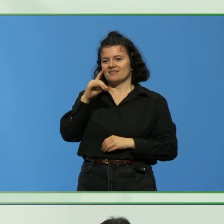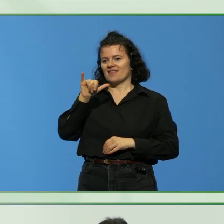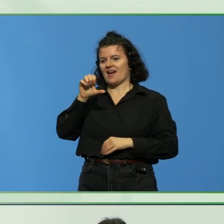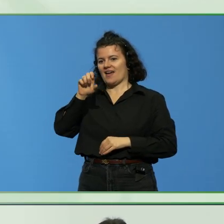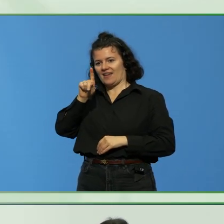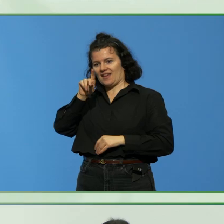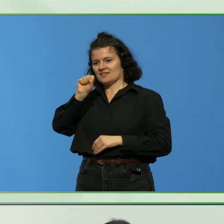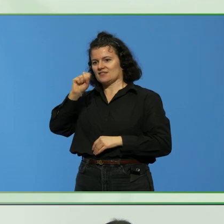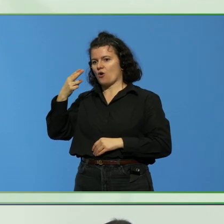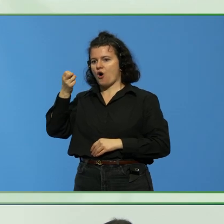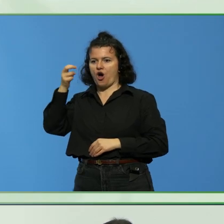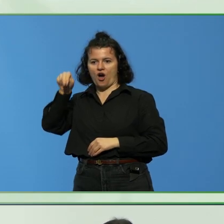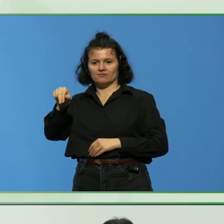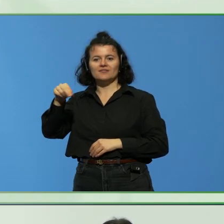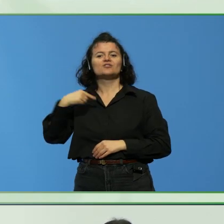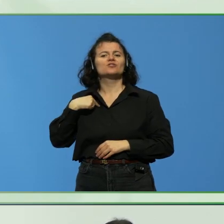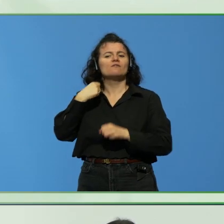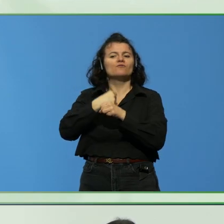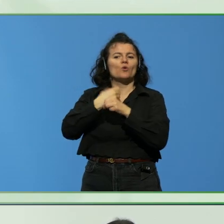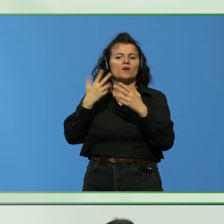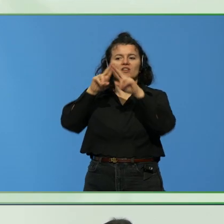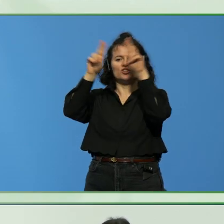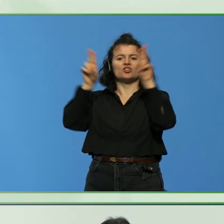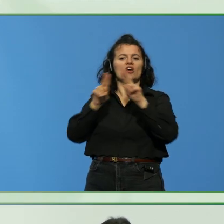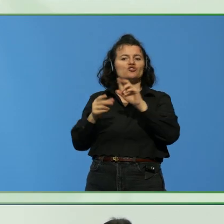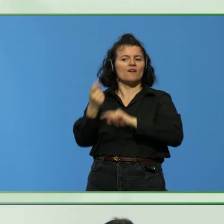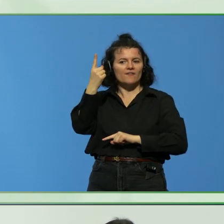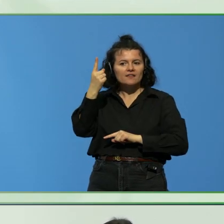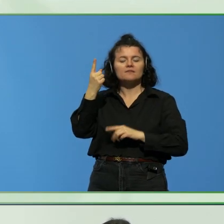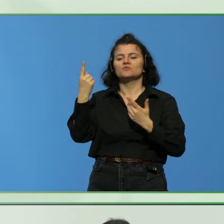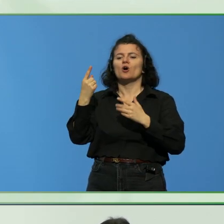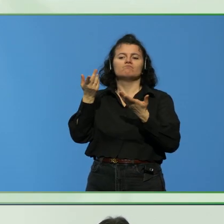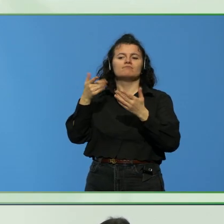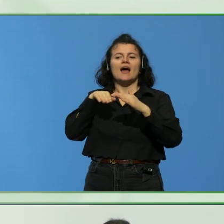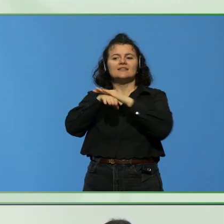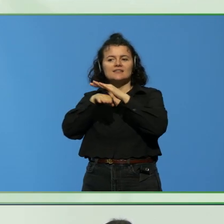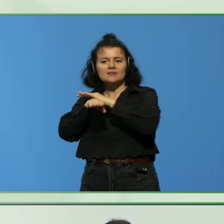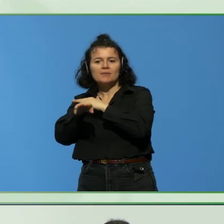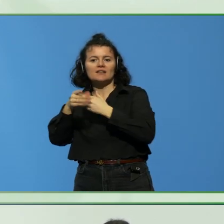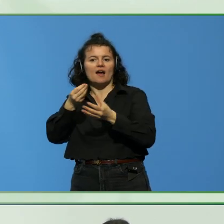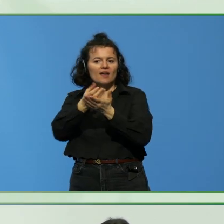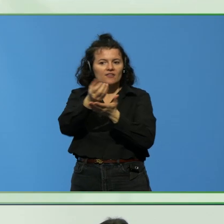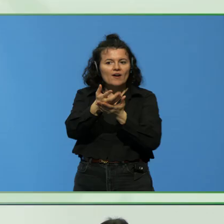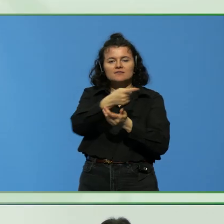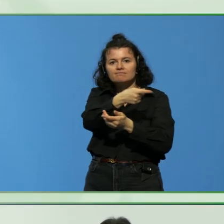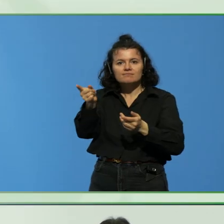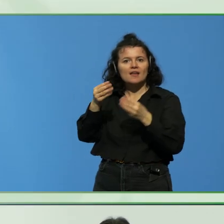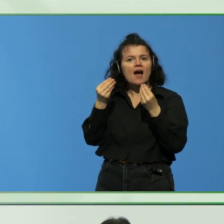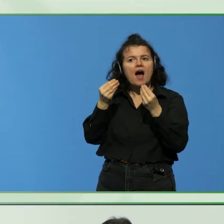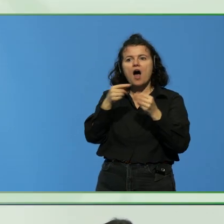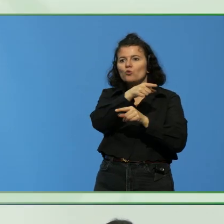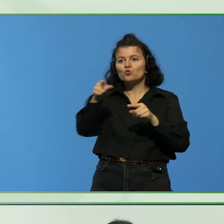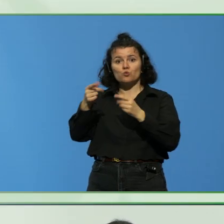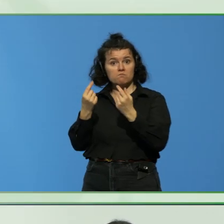I advise organizers and public authorities on how to integrate accessibility into the